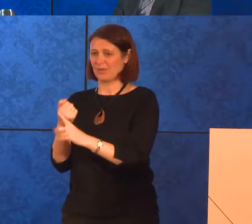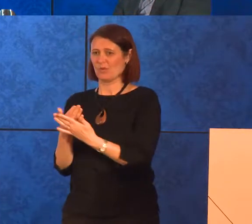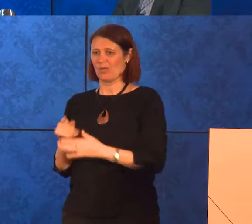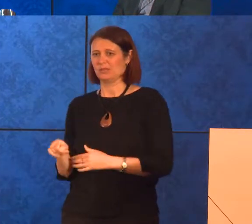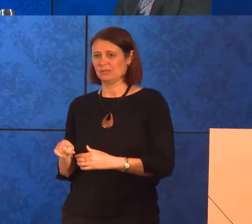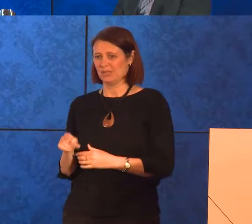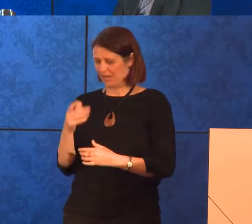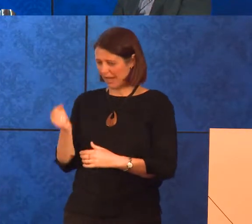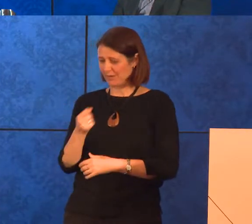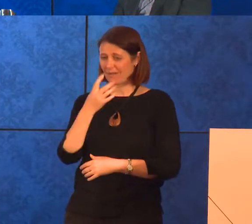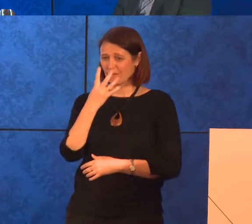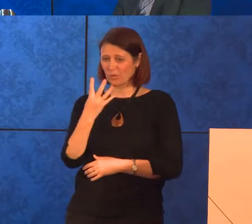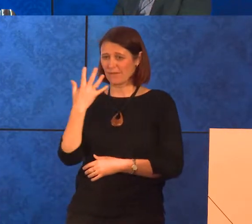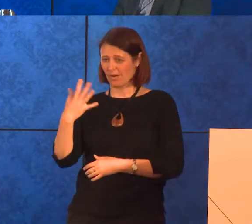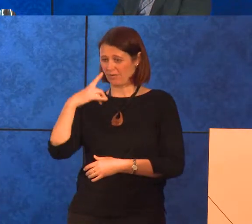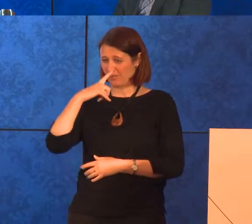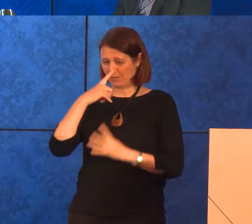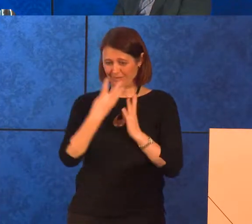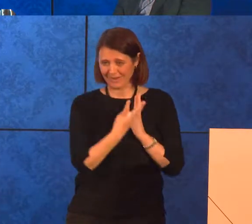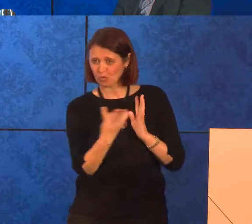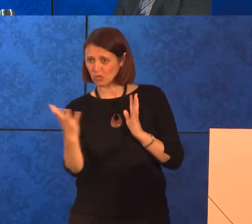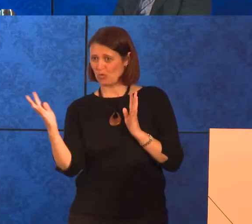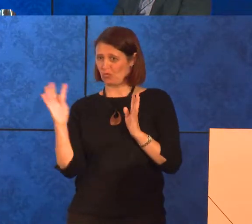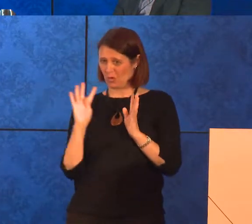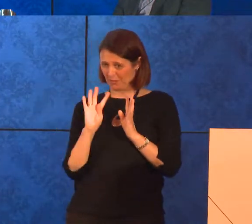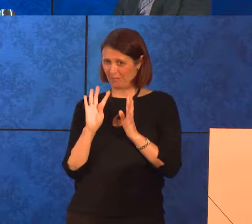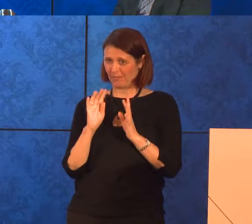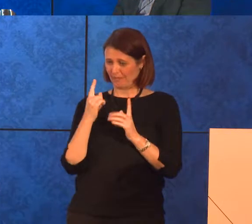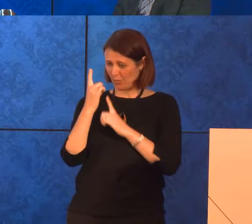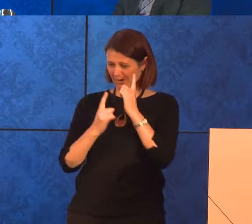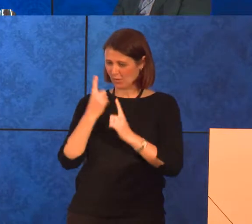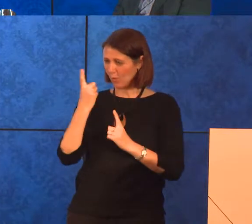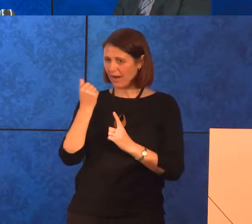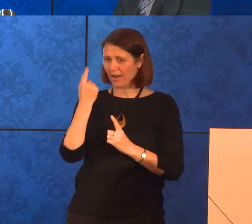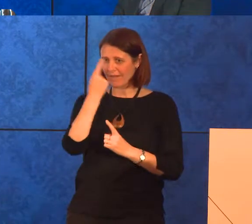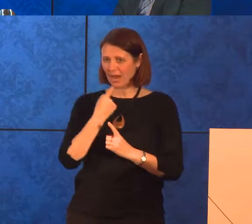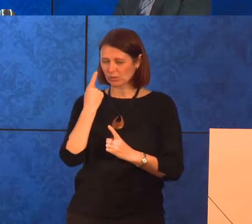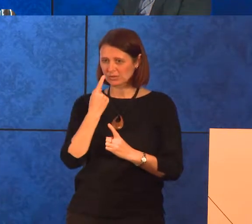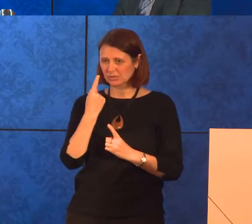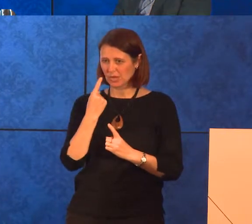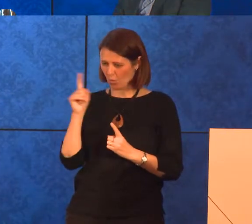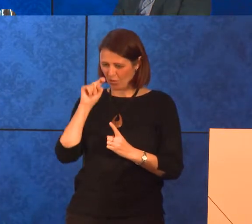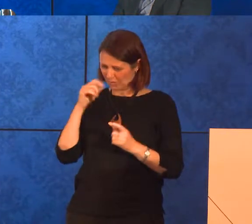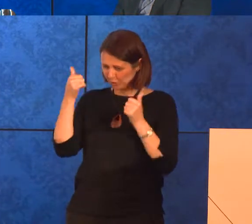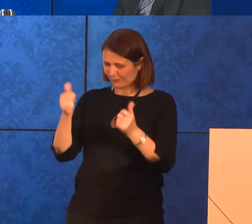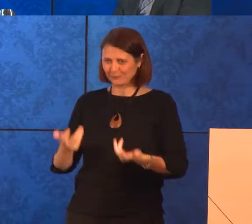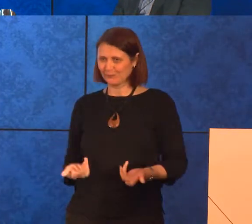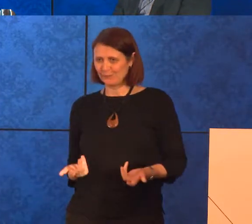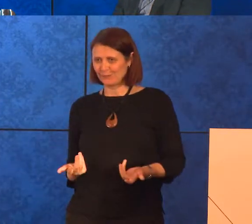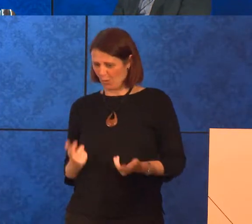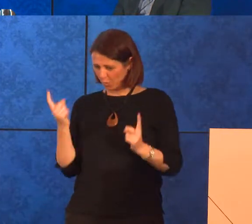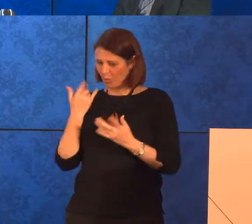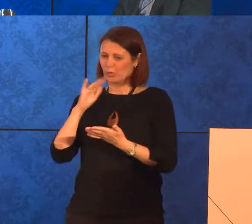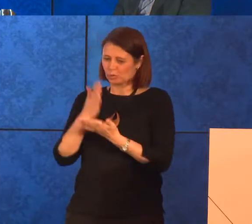So having 45 people in a room at a meeting for an hour and a half, what's actually going to be achieved, what's actually going to